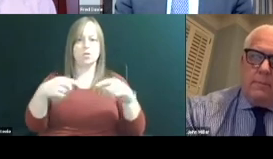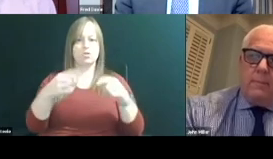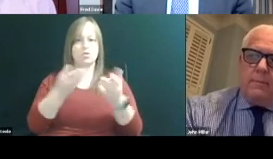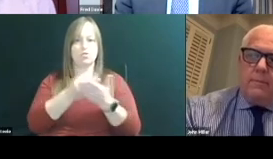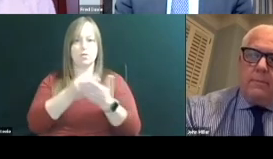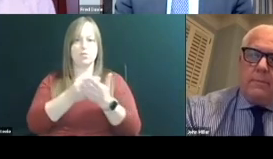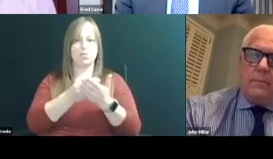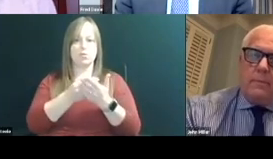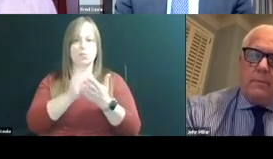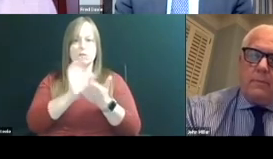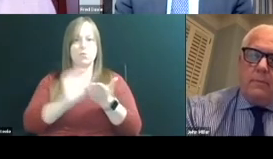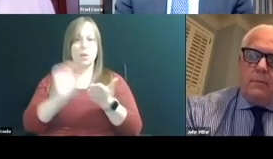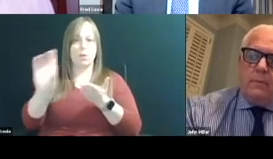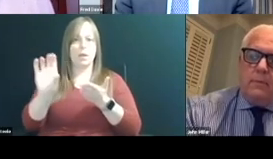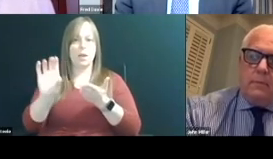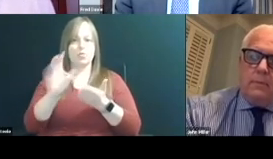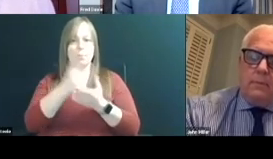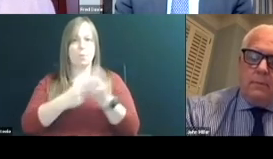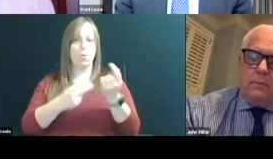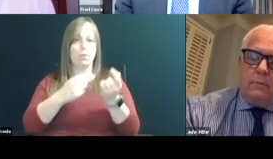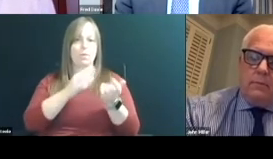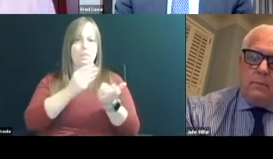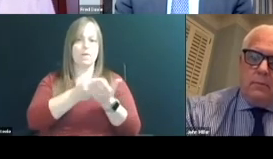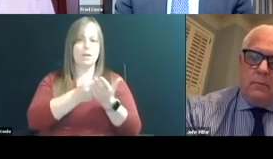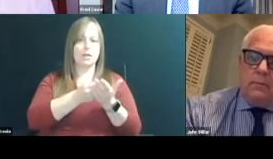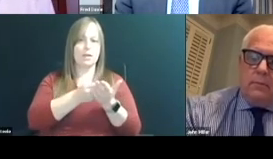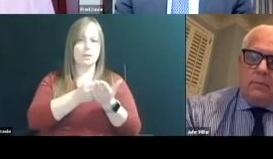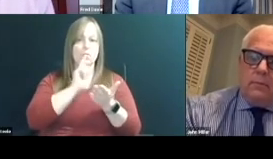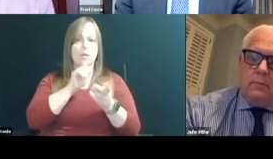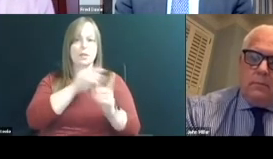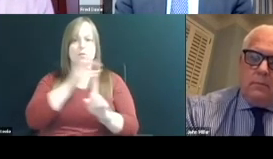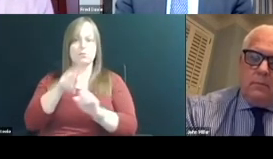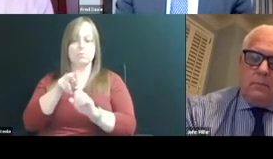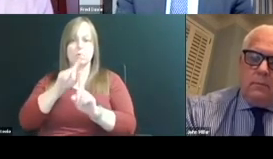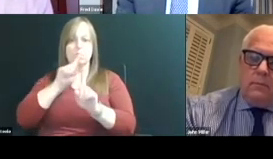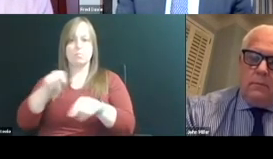resources and reallocation of both funding, but really more it's about the